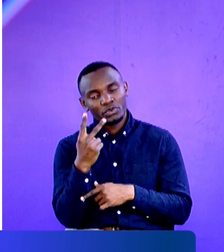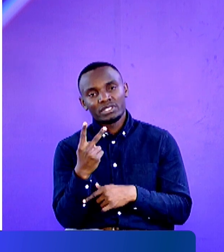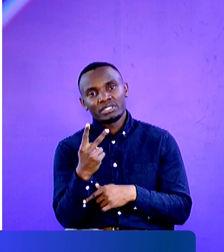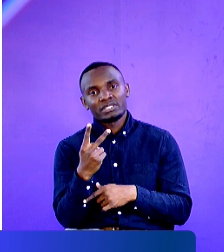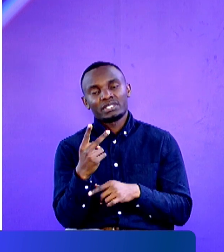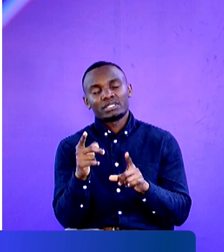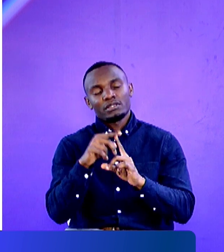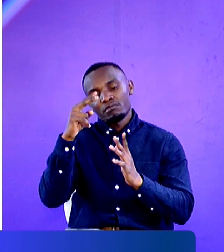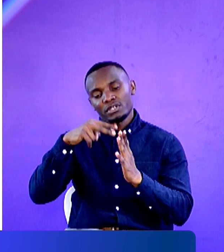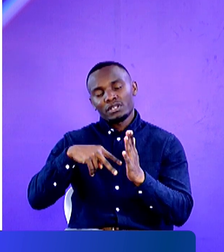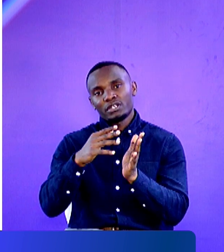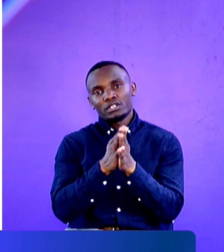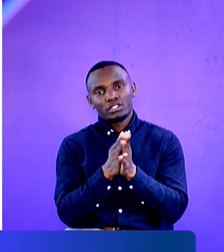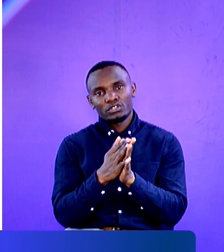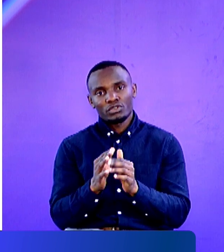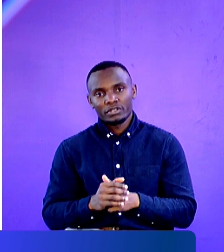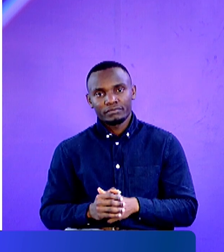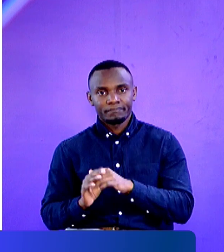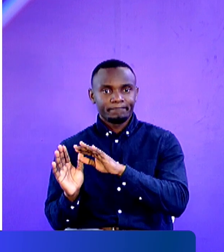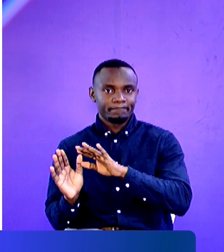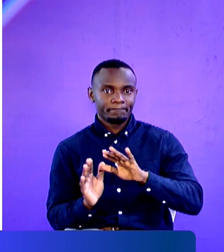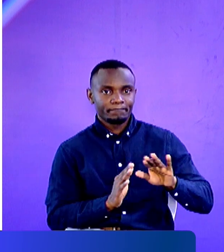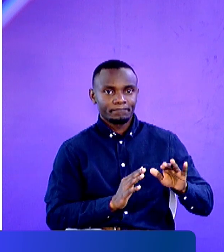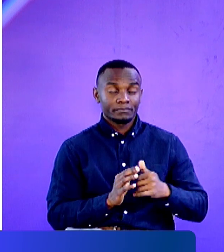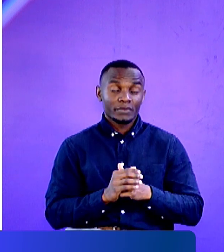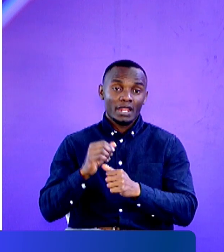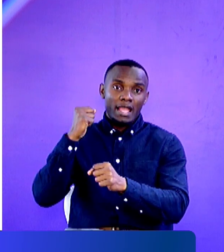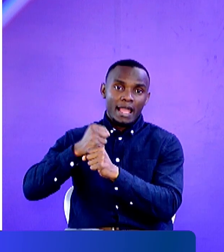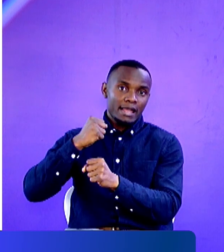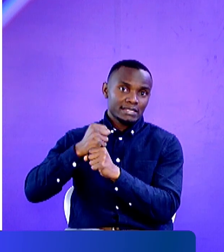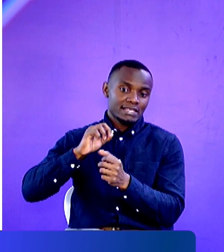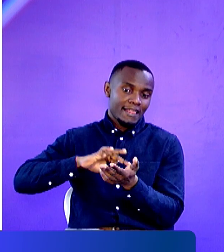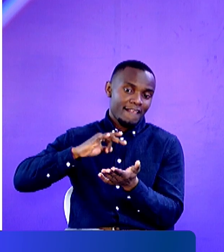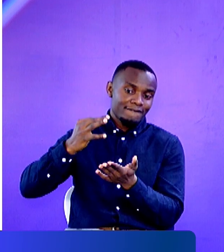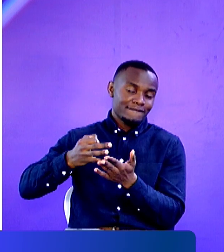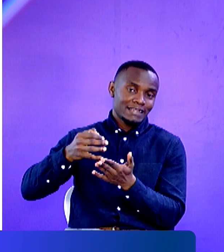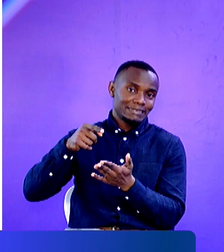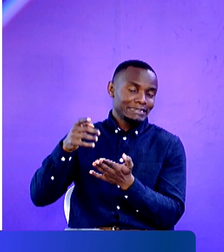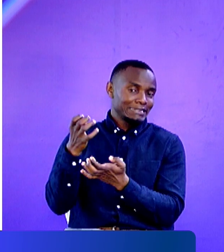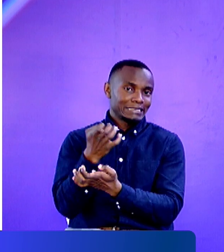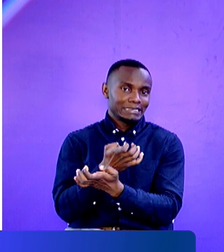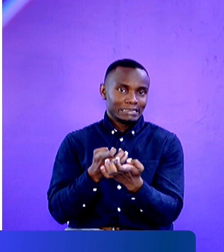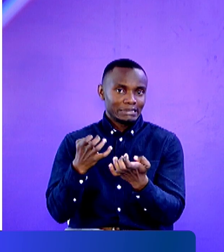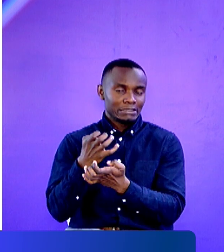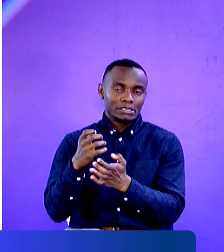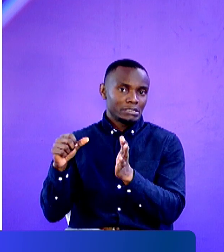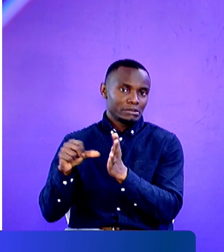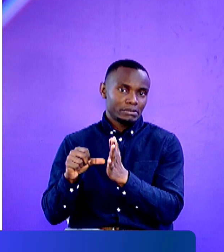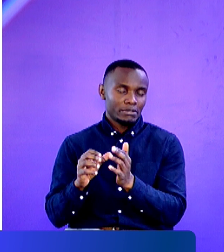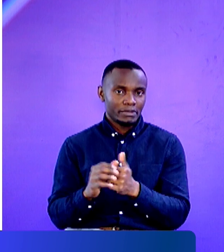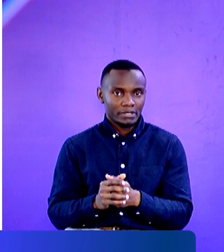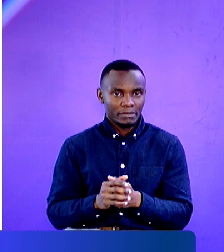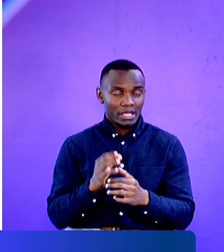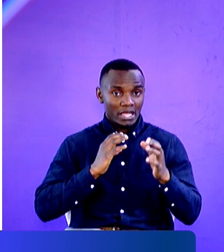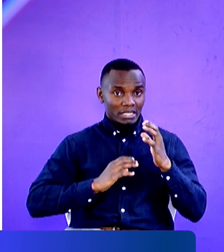about those stories. And away from that now to Hustler Fund, an economic sinkhole. The civil society wants